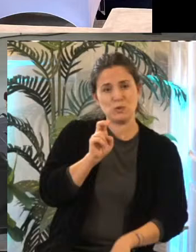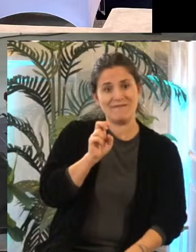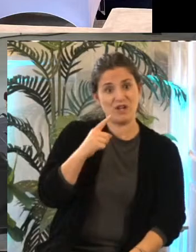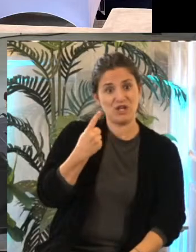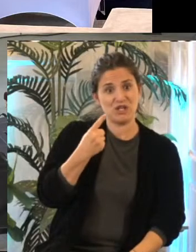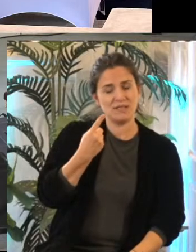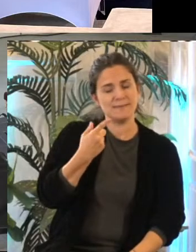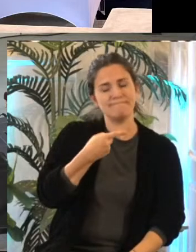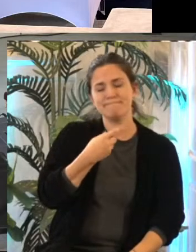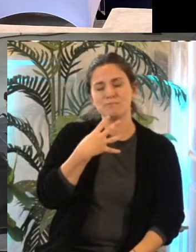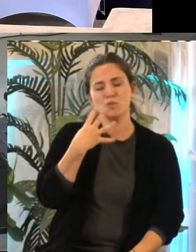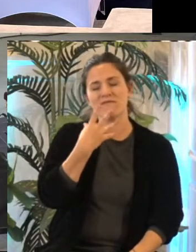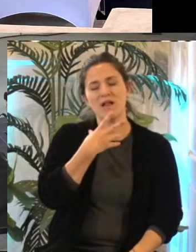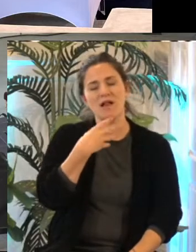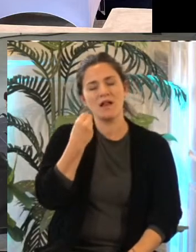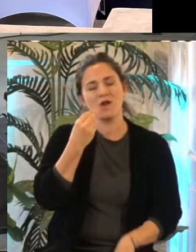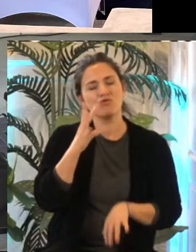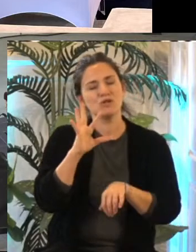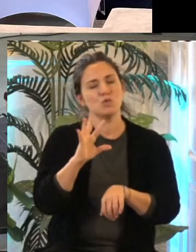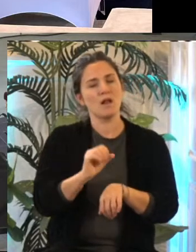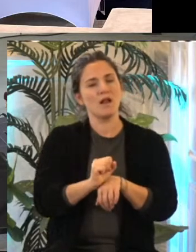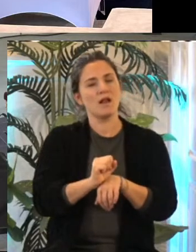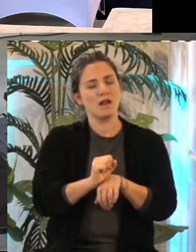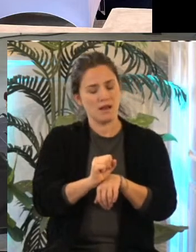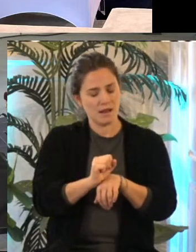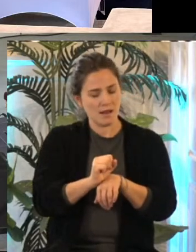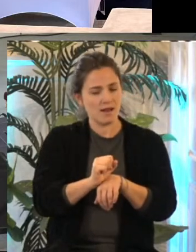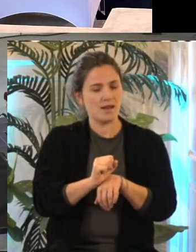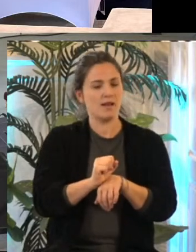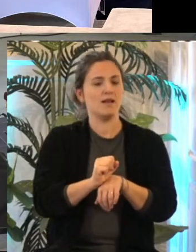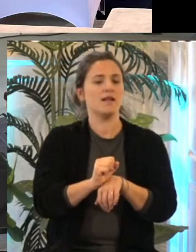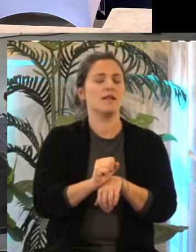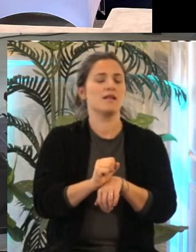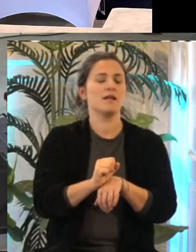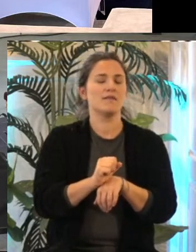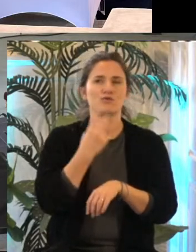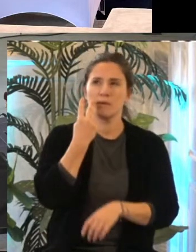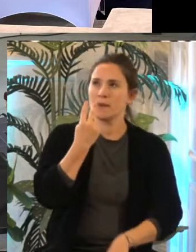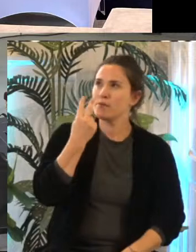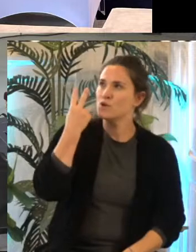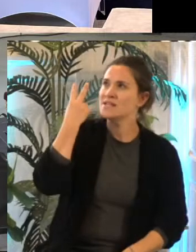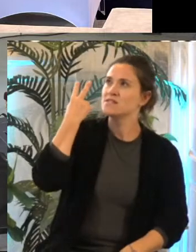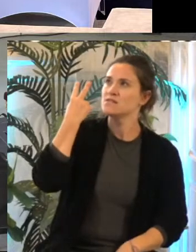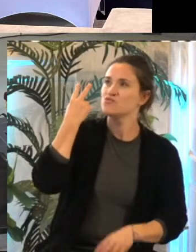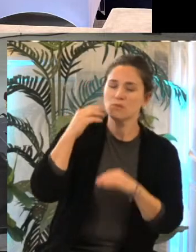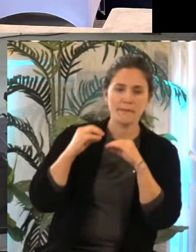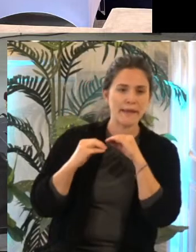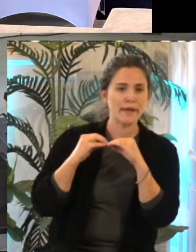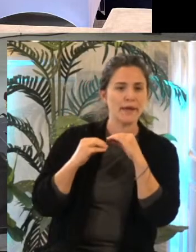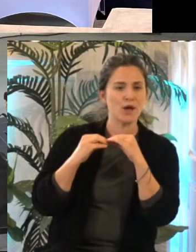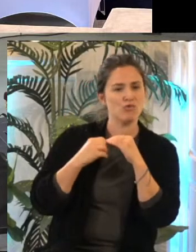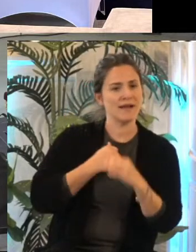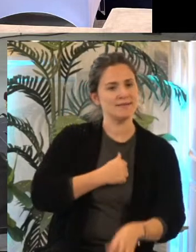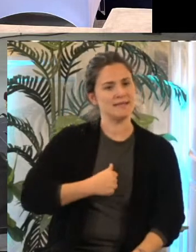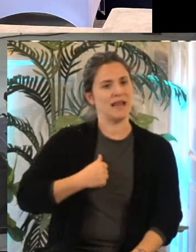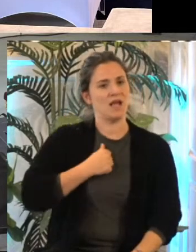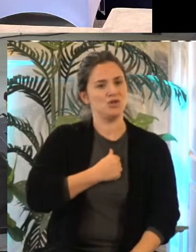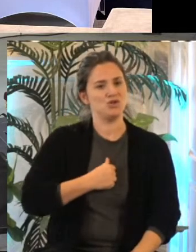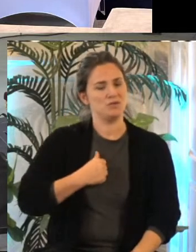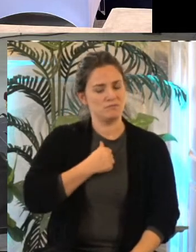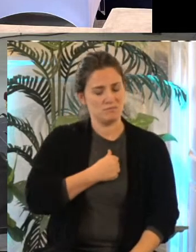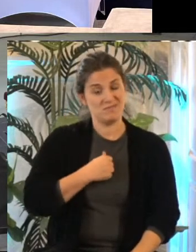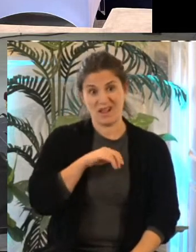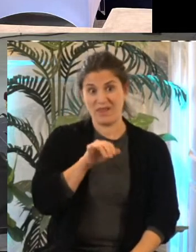beautiful ritual of remembrance and repair and reconciliation. And we did this powerful